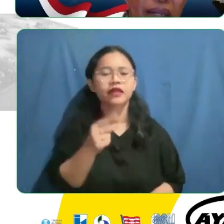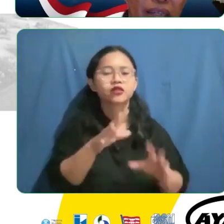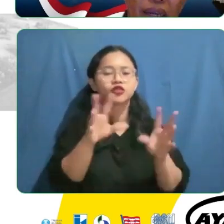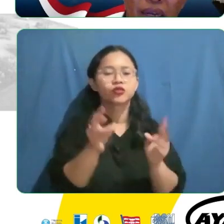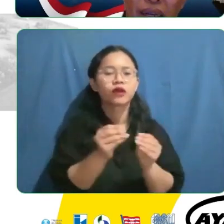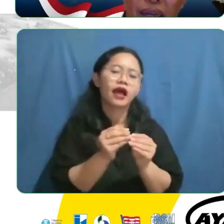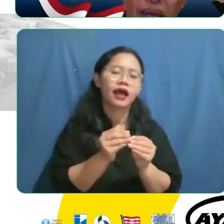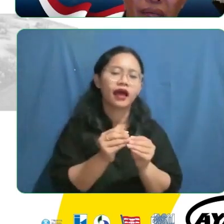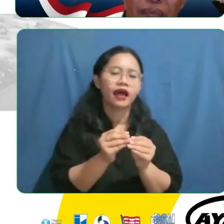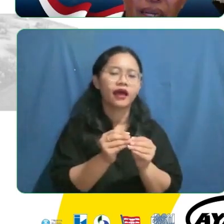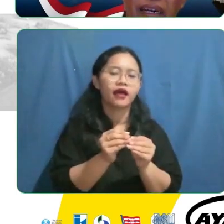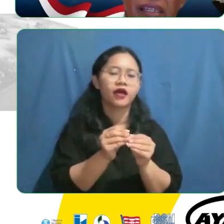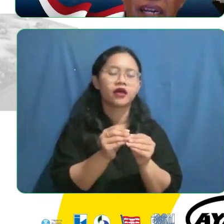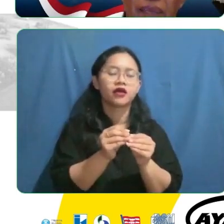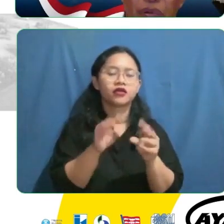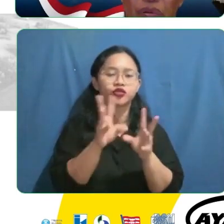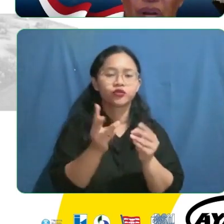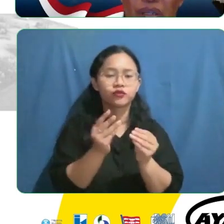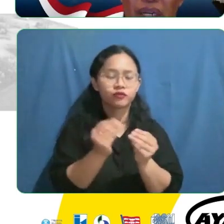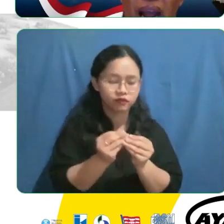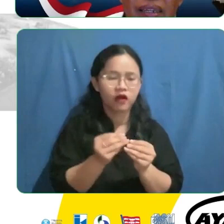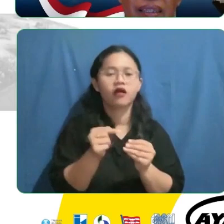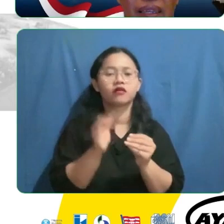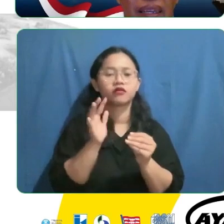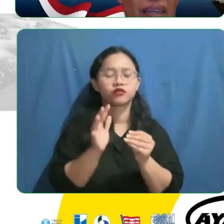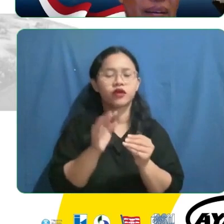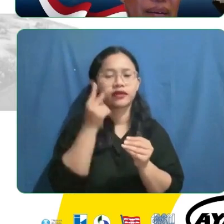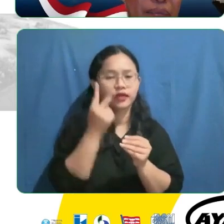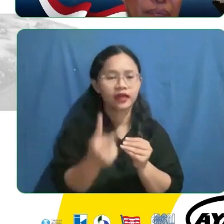deaths will be increasing up to 2100